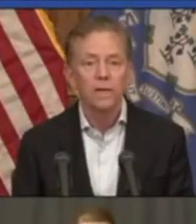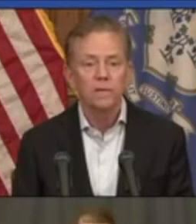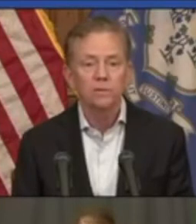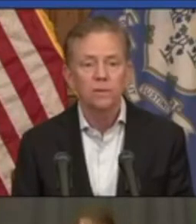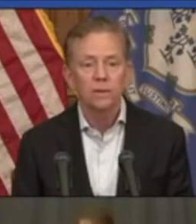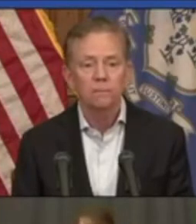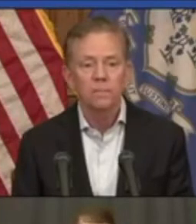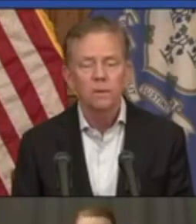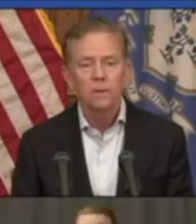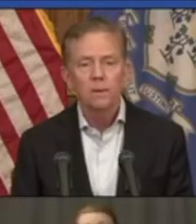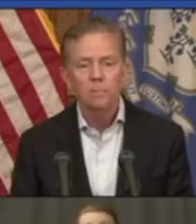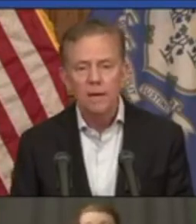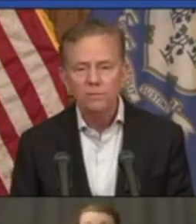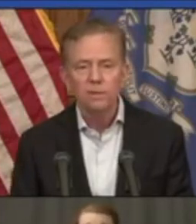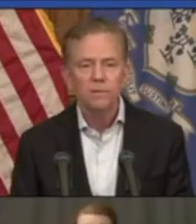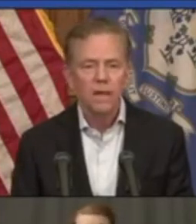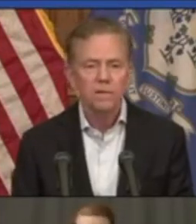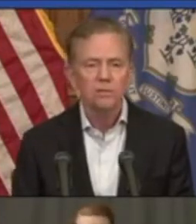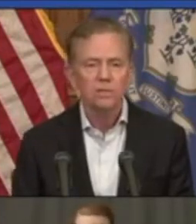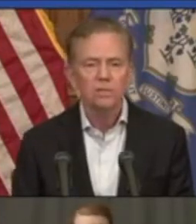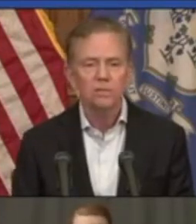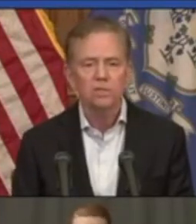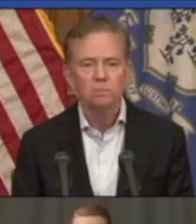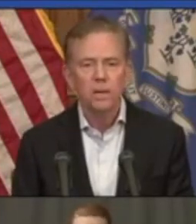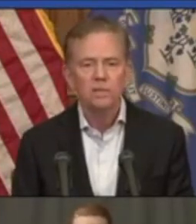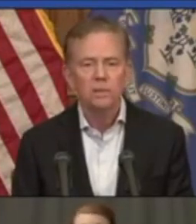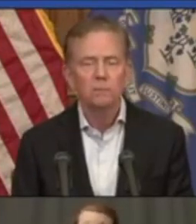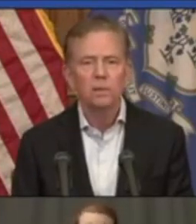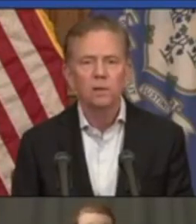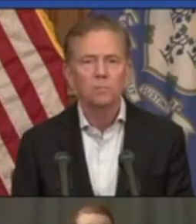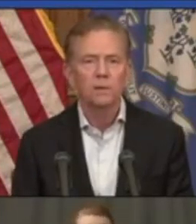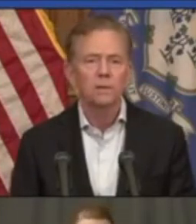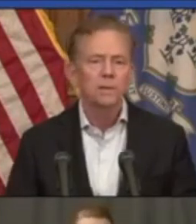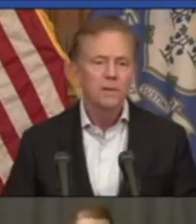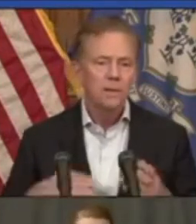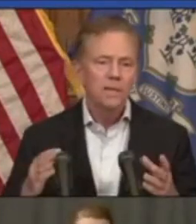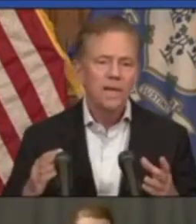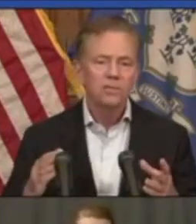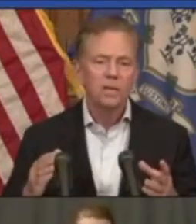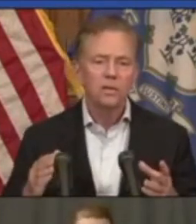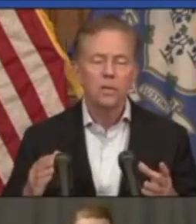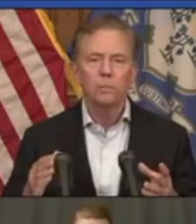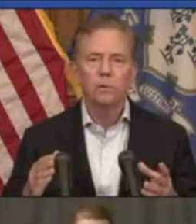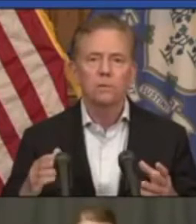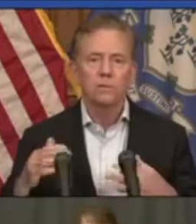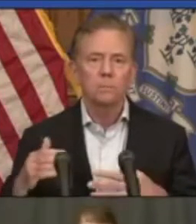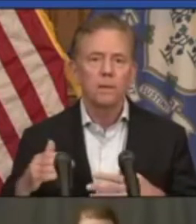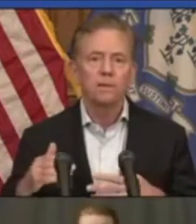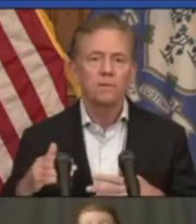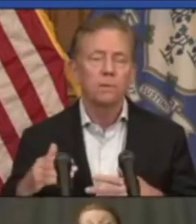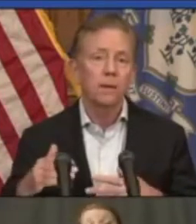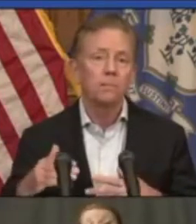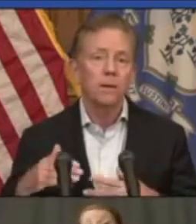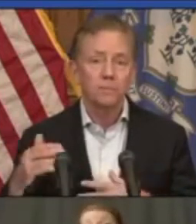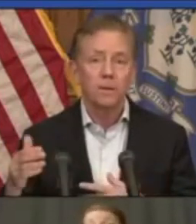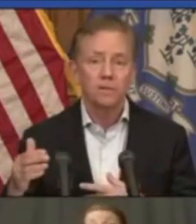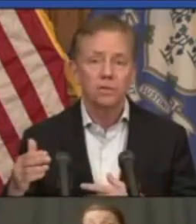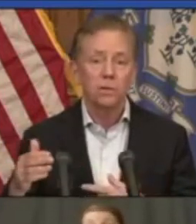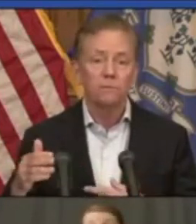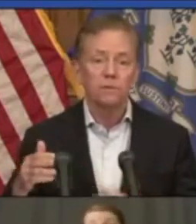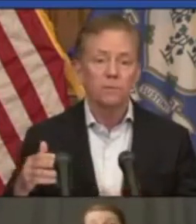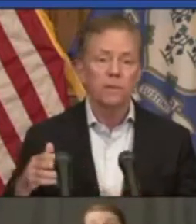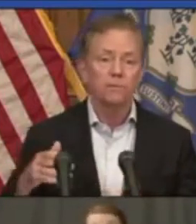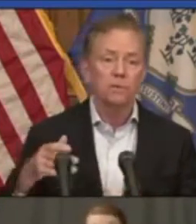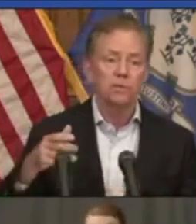2-3 weeks. Positive cases spiked up a little bit. That's not a number that's meaningful in my mind by itself.